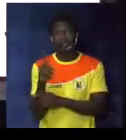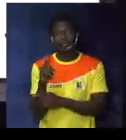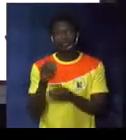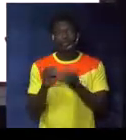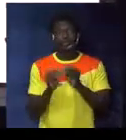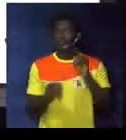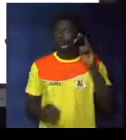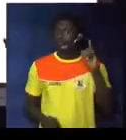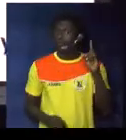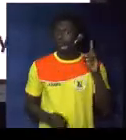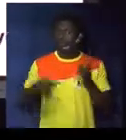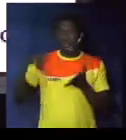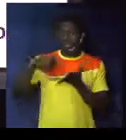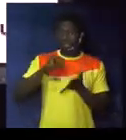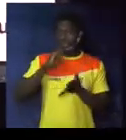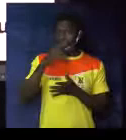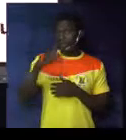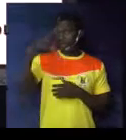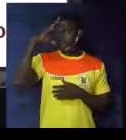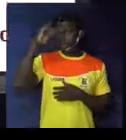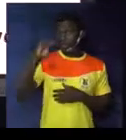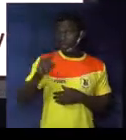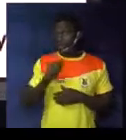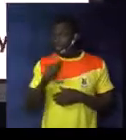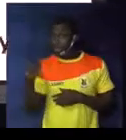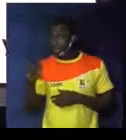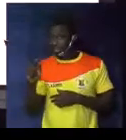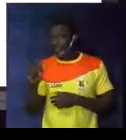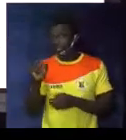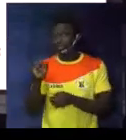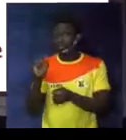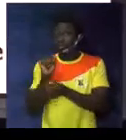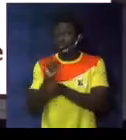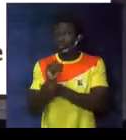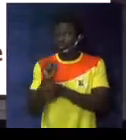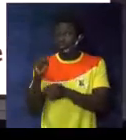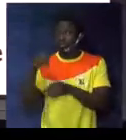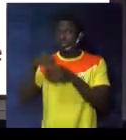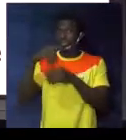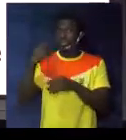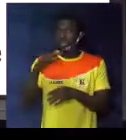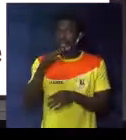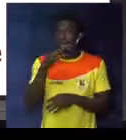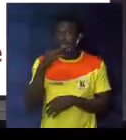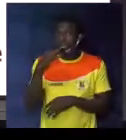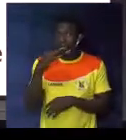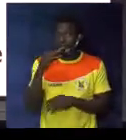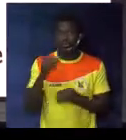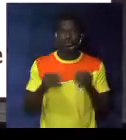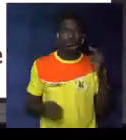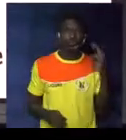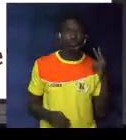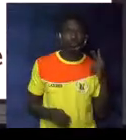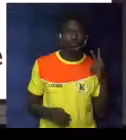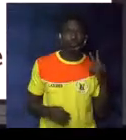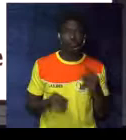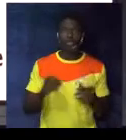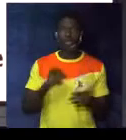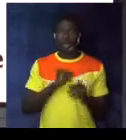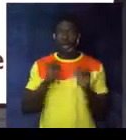where. Number 1, this is the man dash works in the farm.